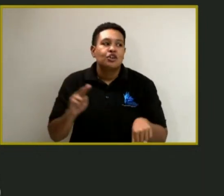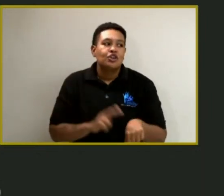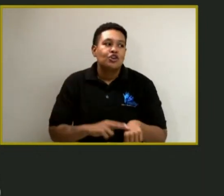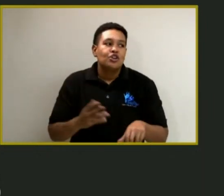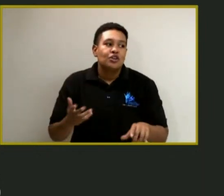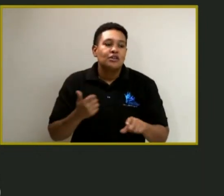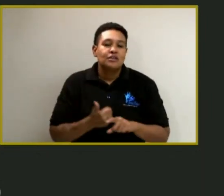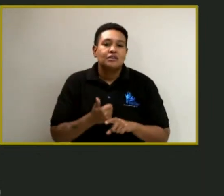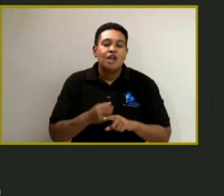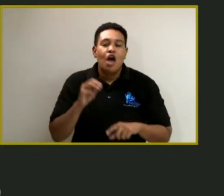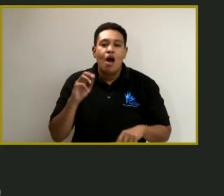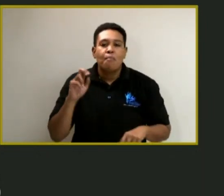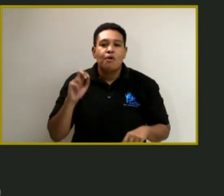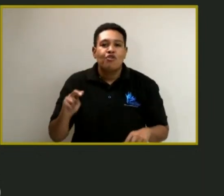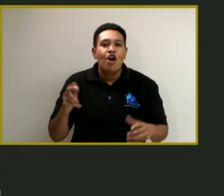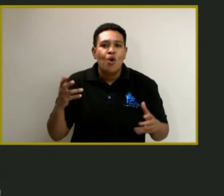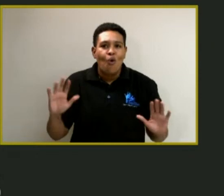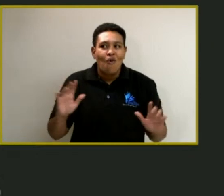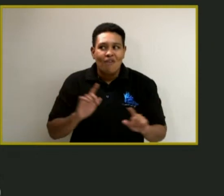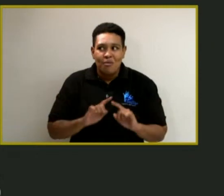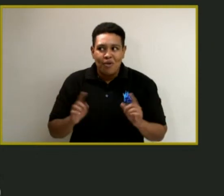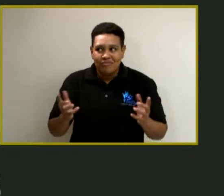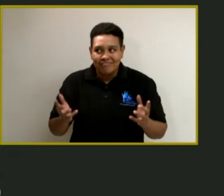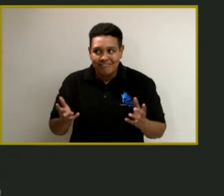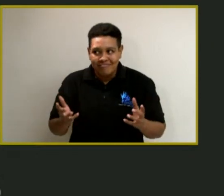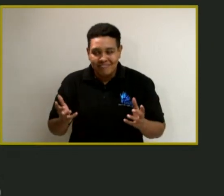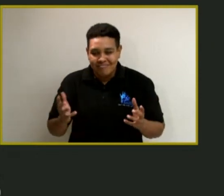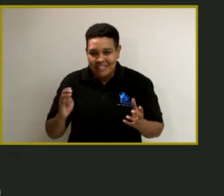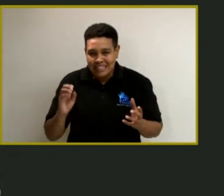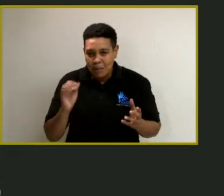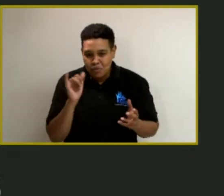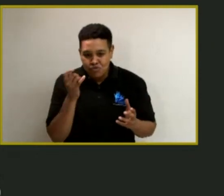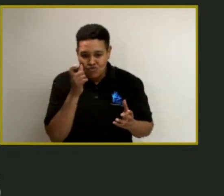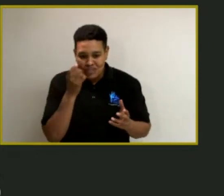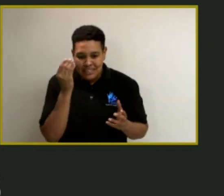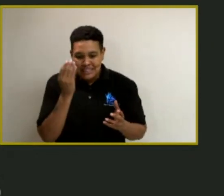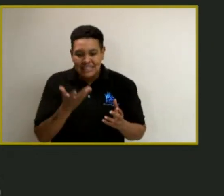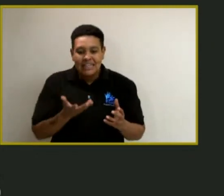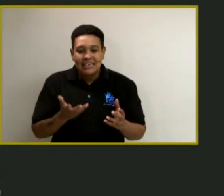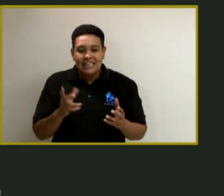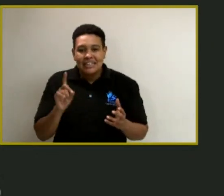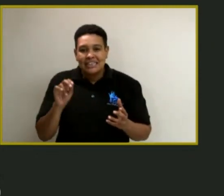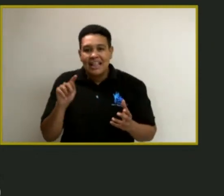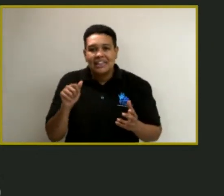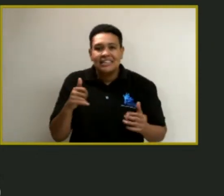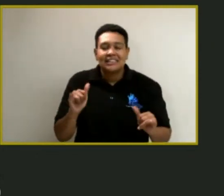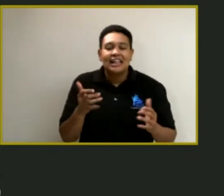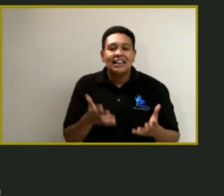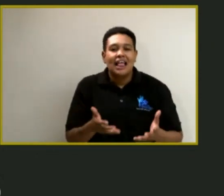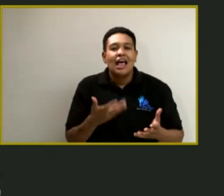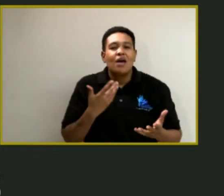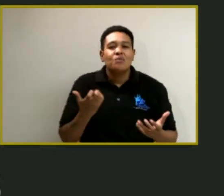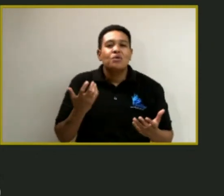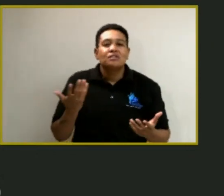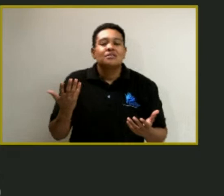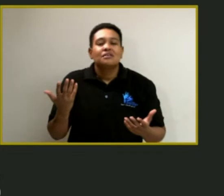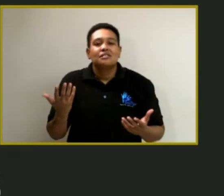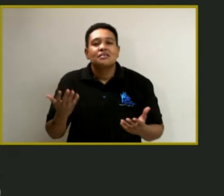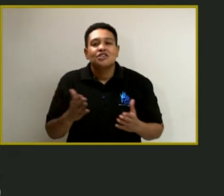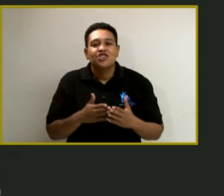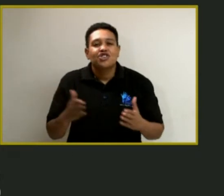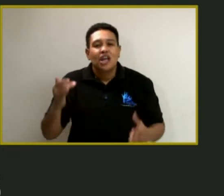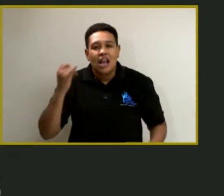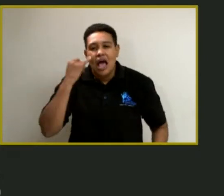Omicron is over. But also the CMO just mentioned that Delta is still with us. So I want to get just a